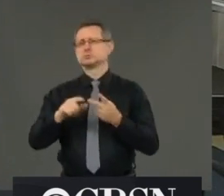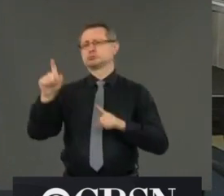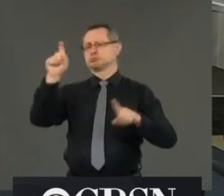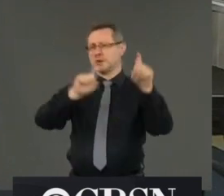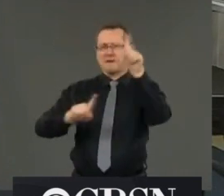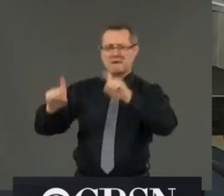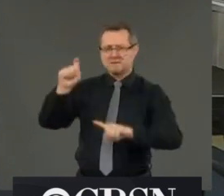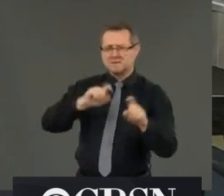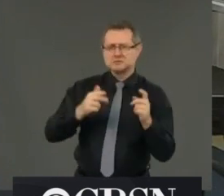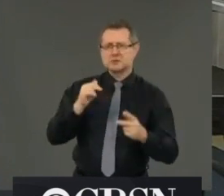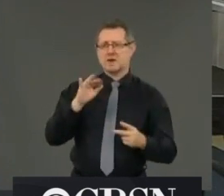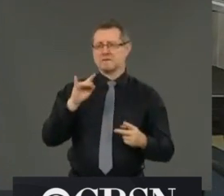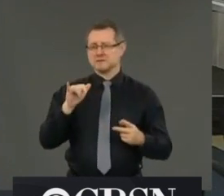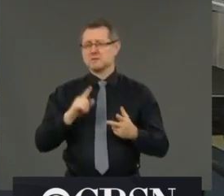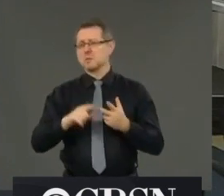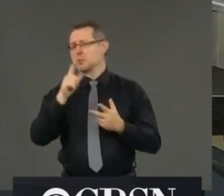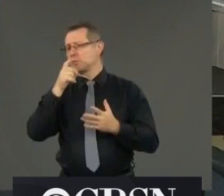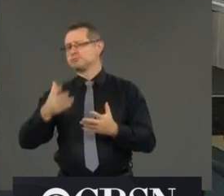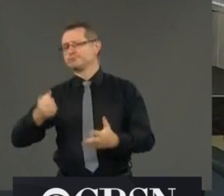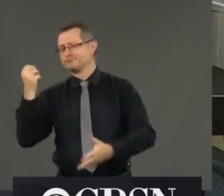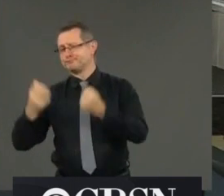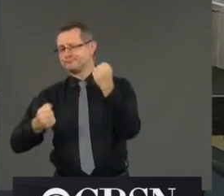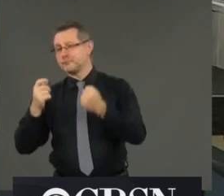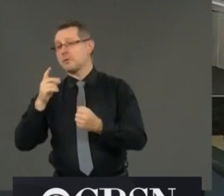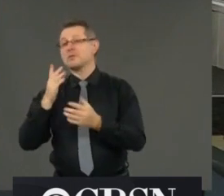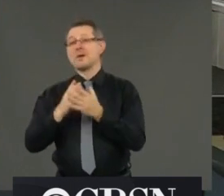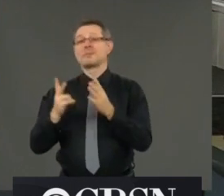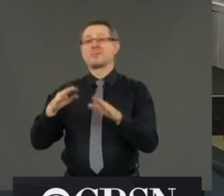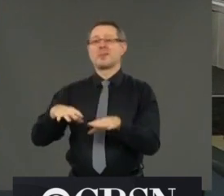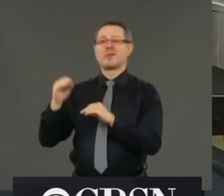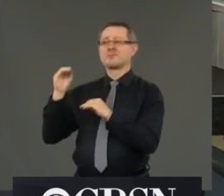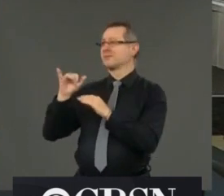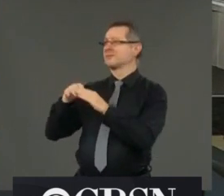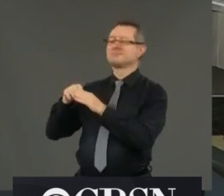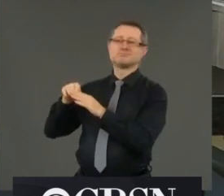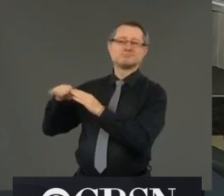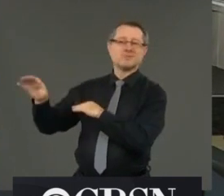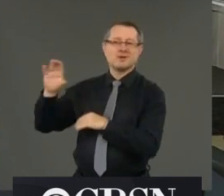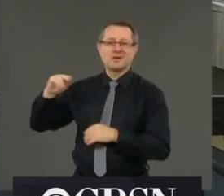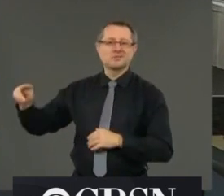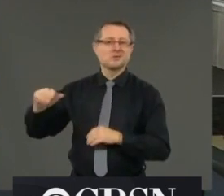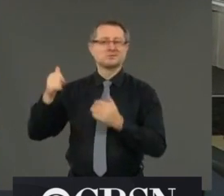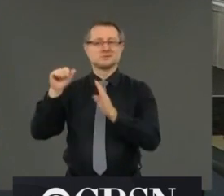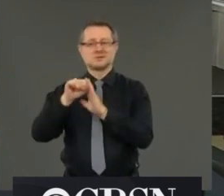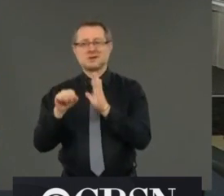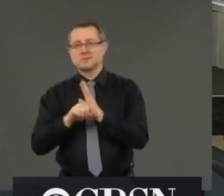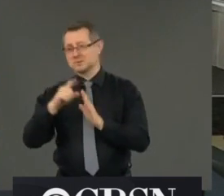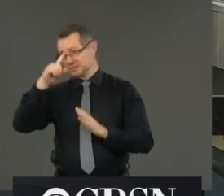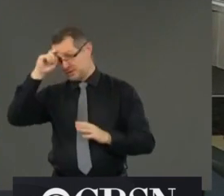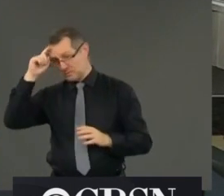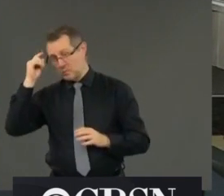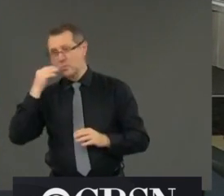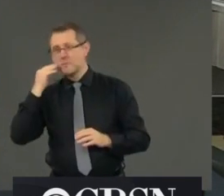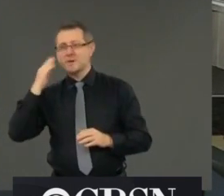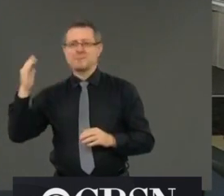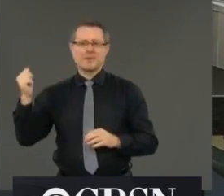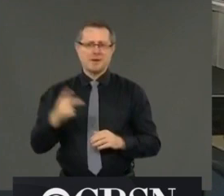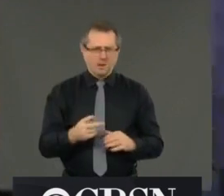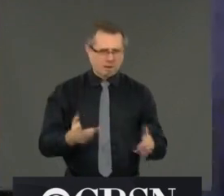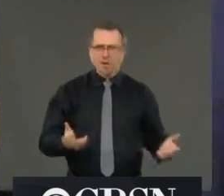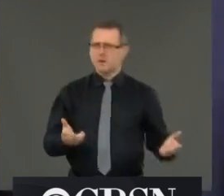states, preventing them from coming back into the city and helping the city have an economic resurgence or